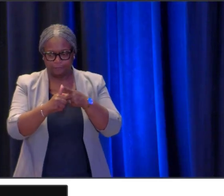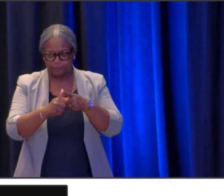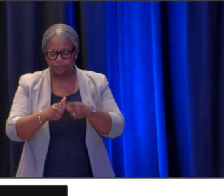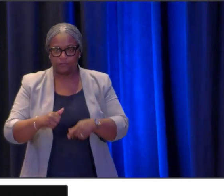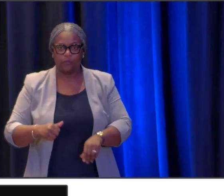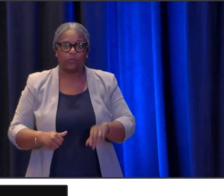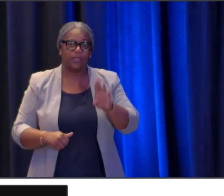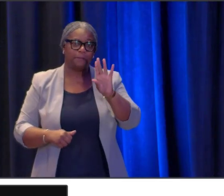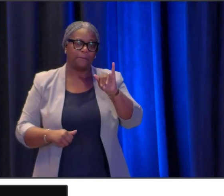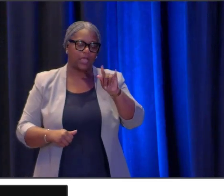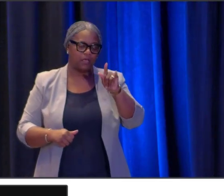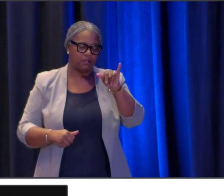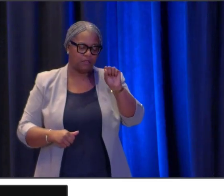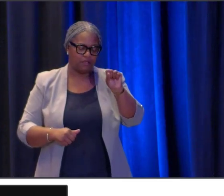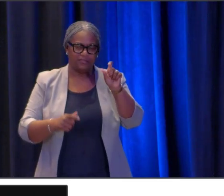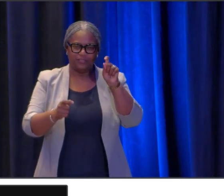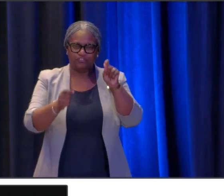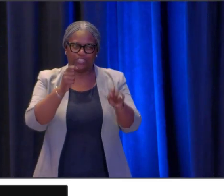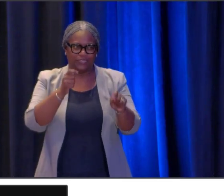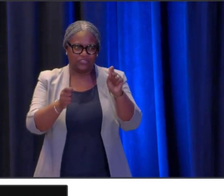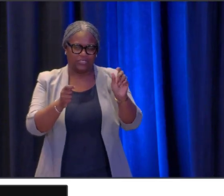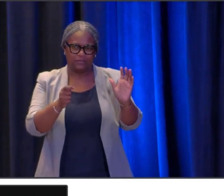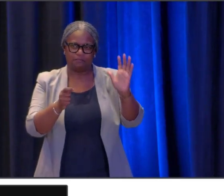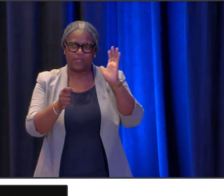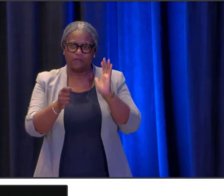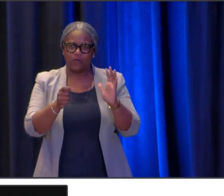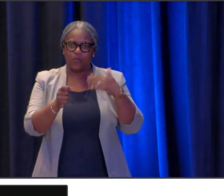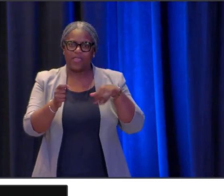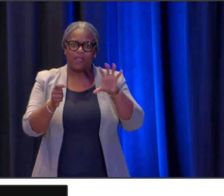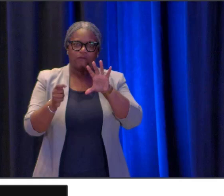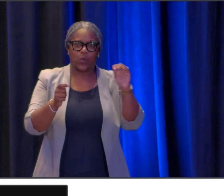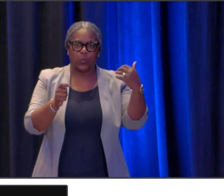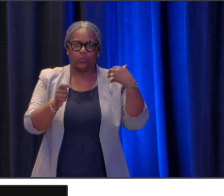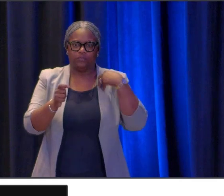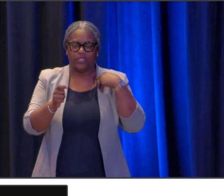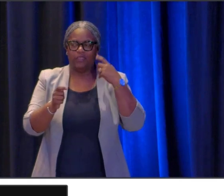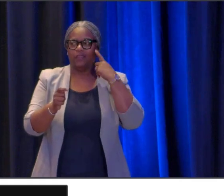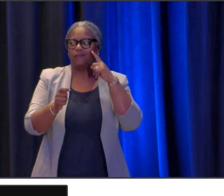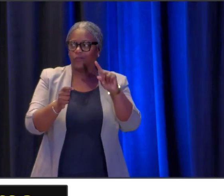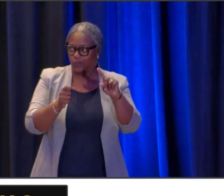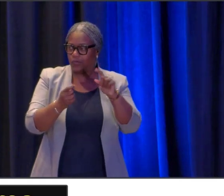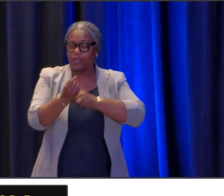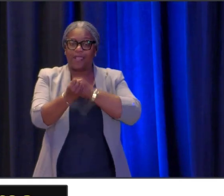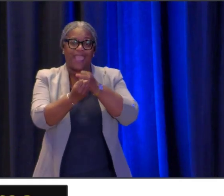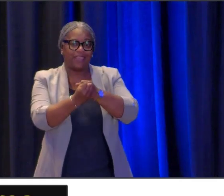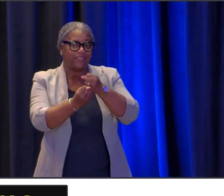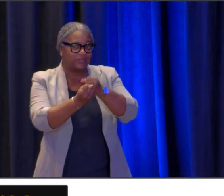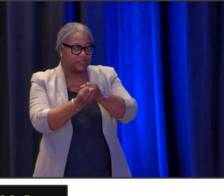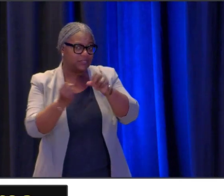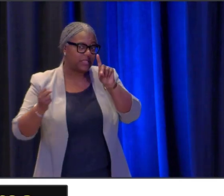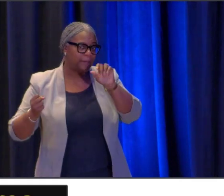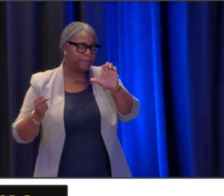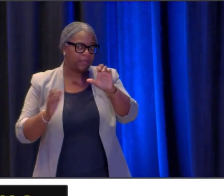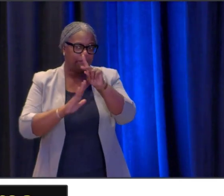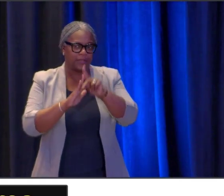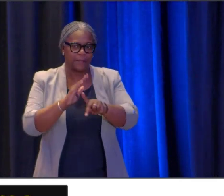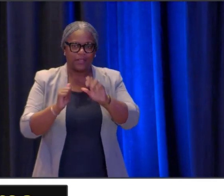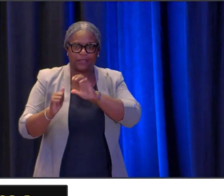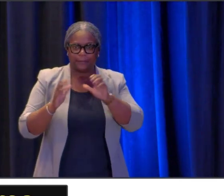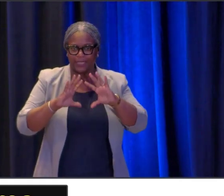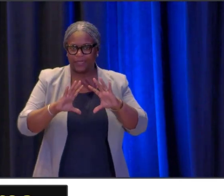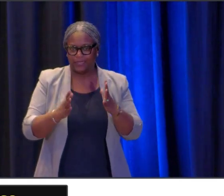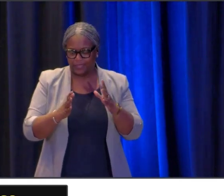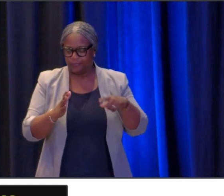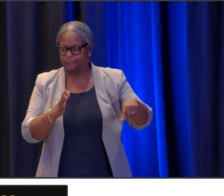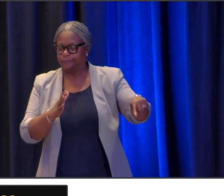bylaw changes a couple years ago, we now have co-chairs for the Advocacy and Public Policy Committee, which oversees